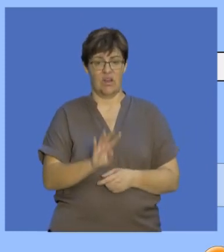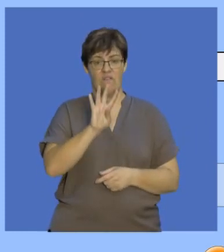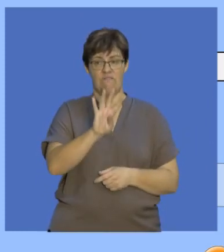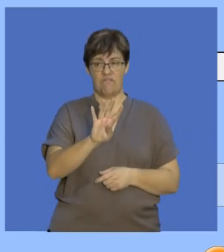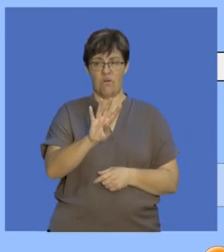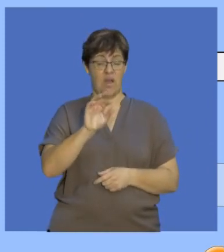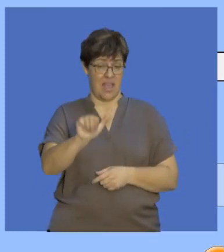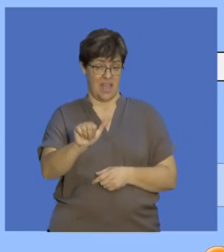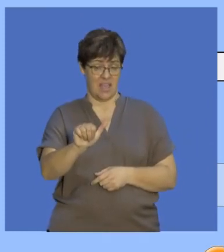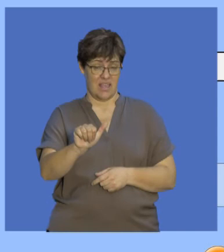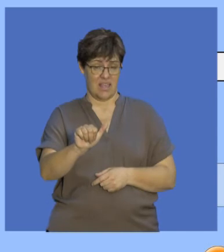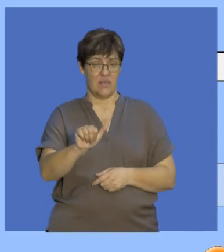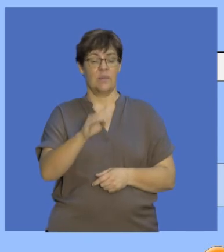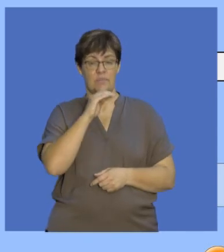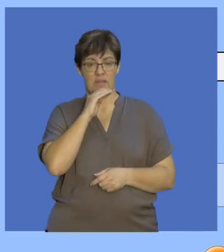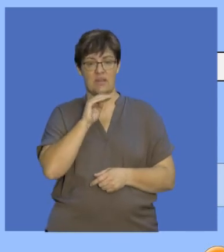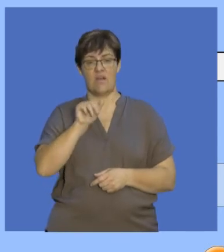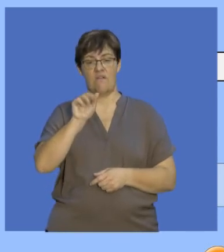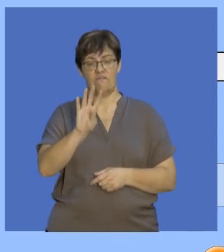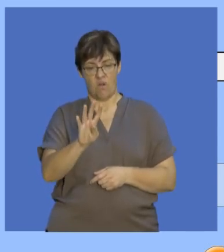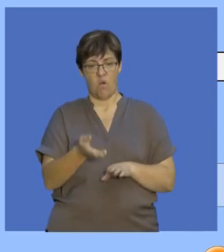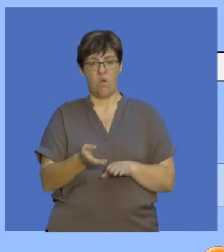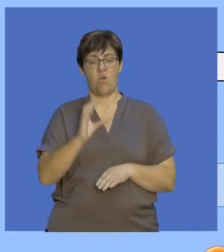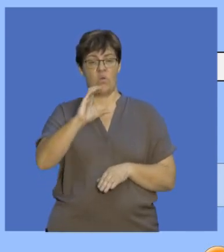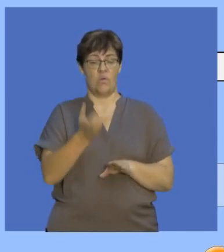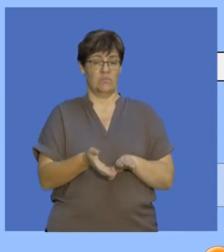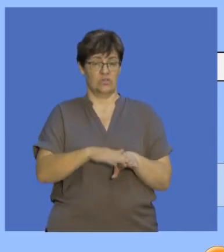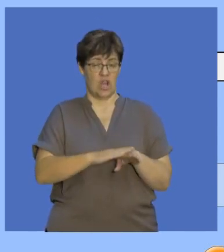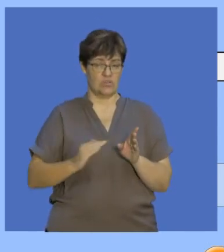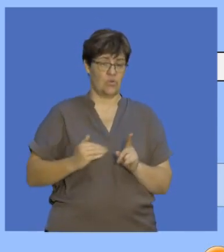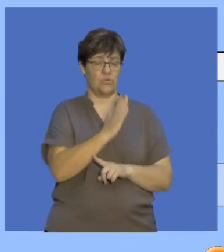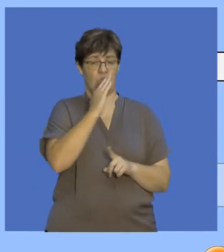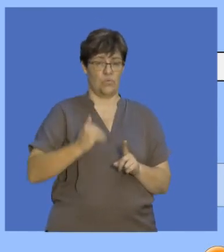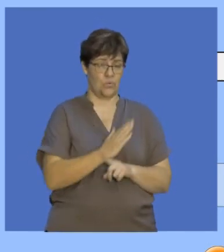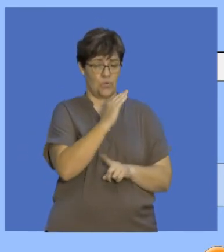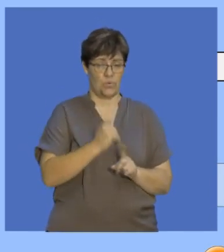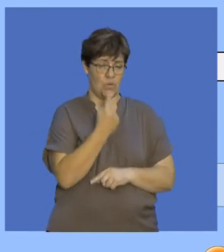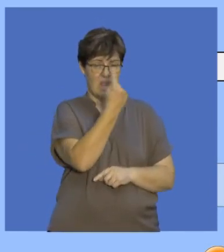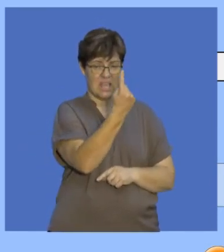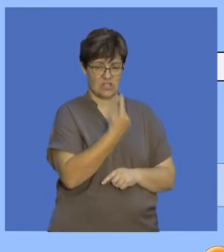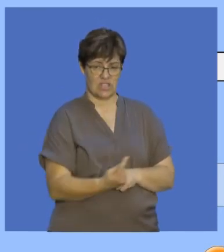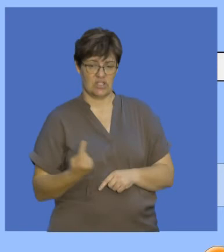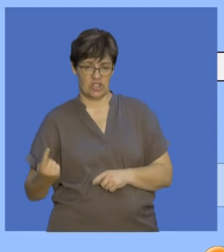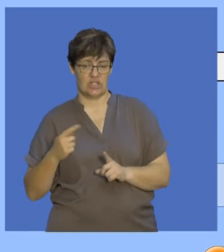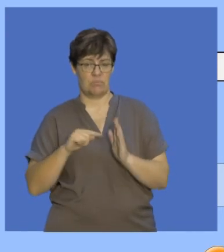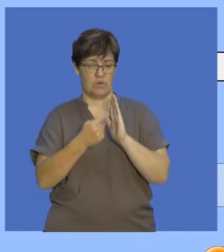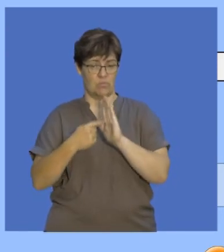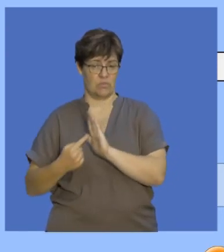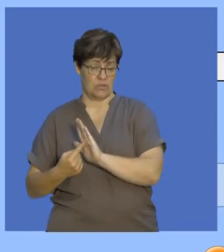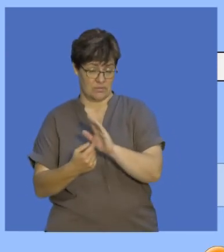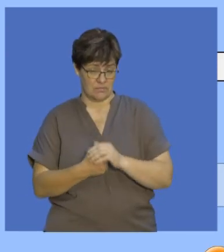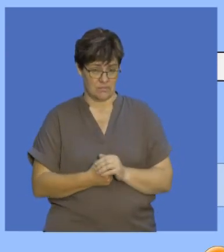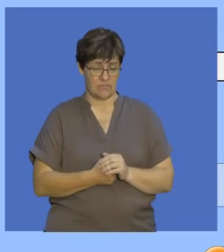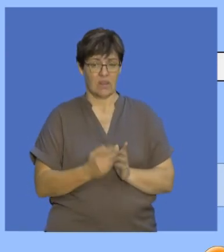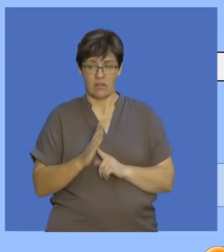go. So there is 4 amperes, meaning there is 4 coulombs of charge passing through every point for every second. So